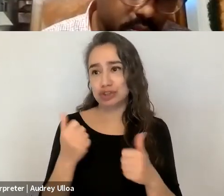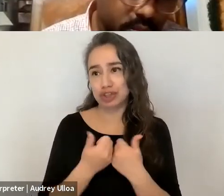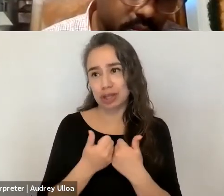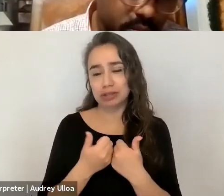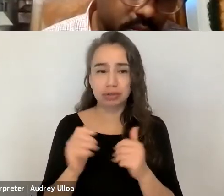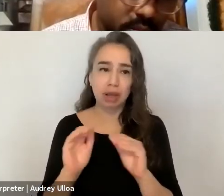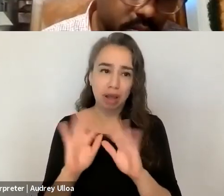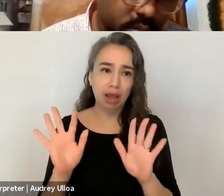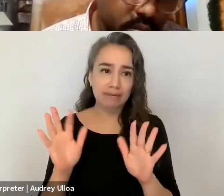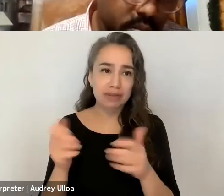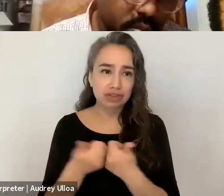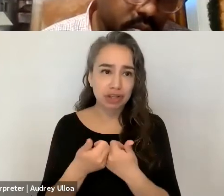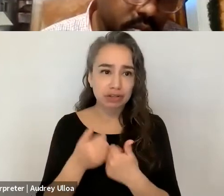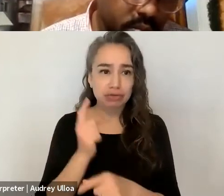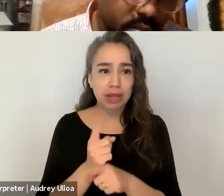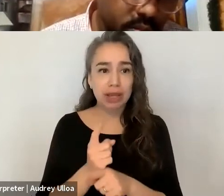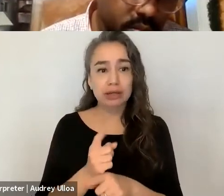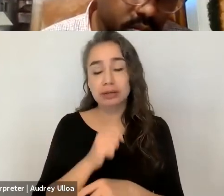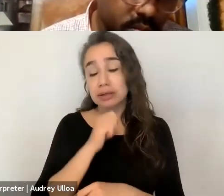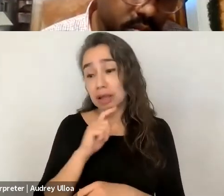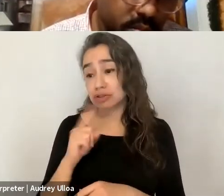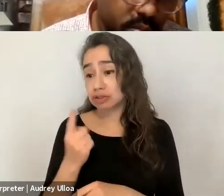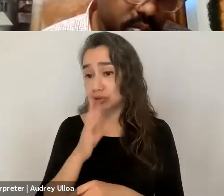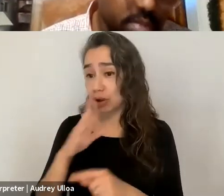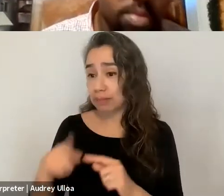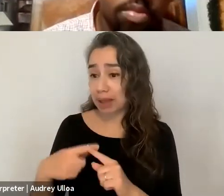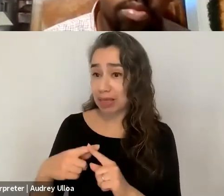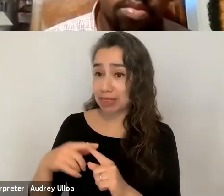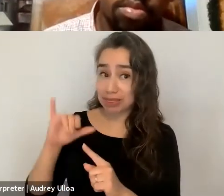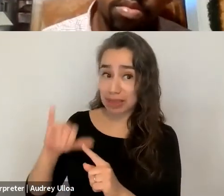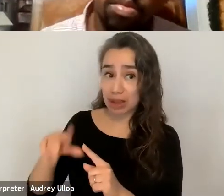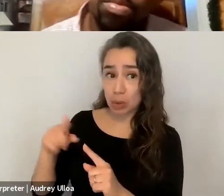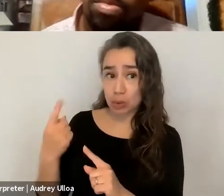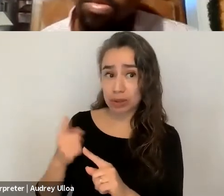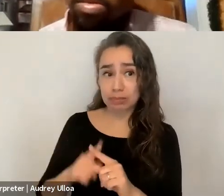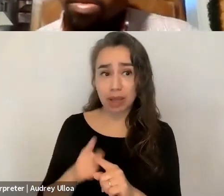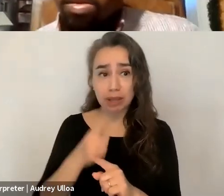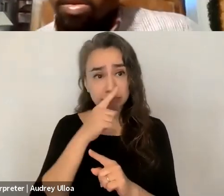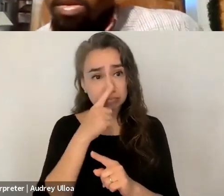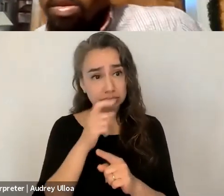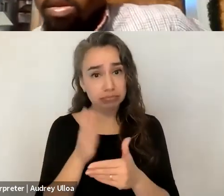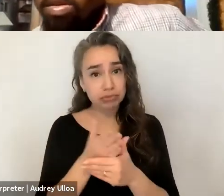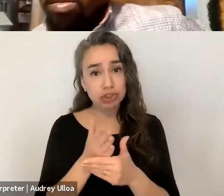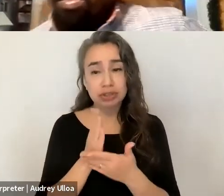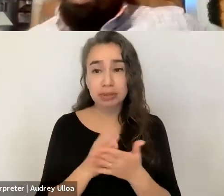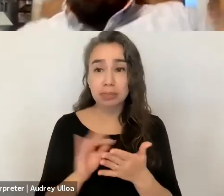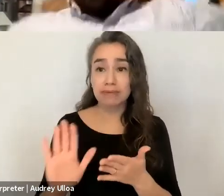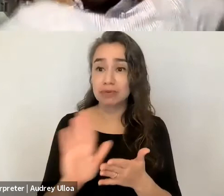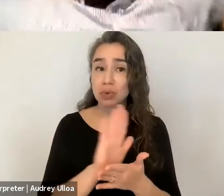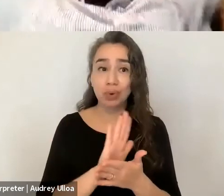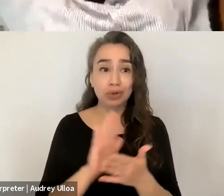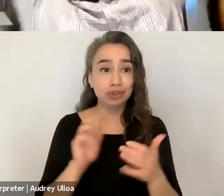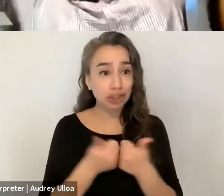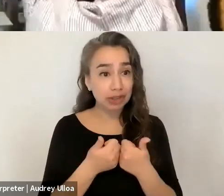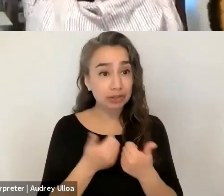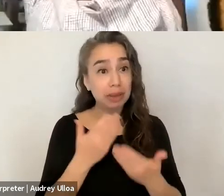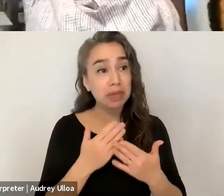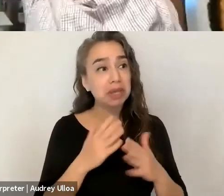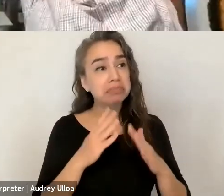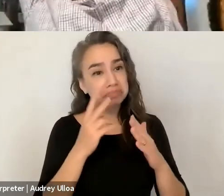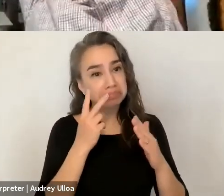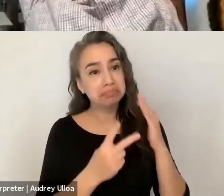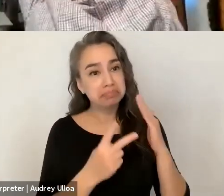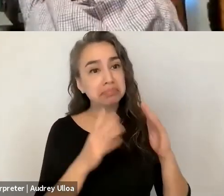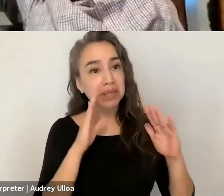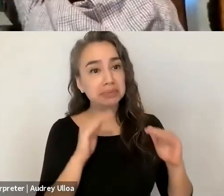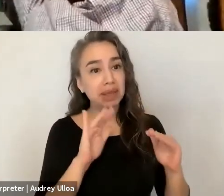obvious. Not only talk about that, but can you just share some of those challenges, both expected or unexpected, that you have